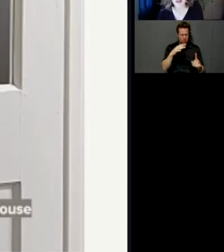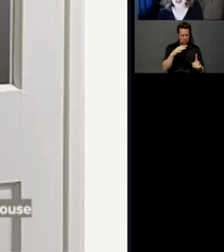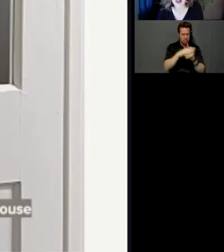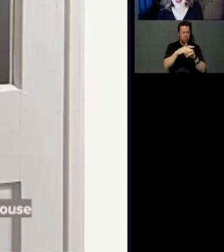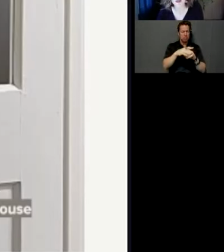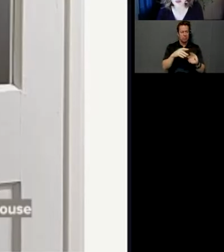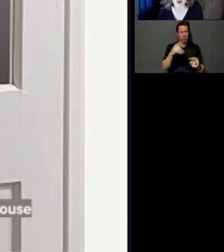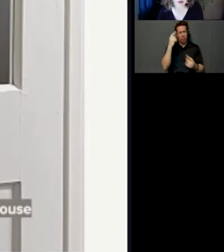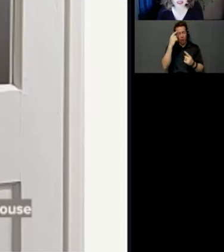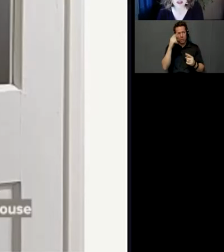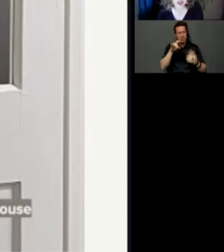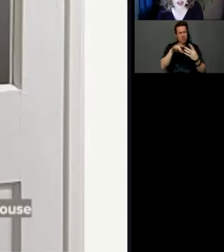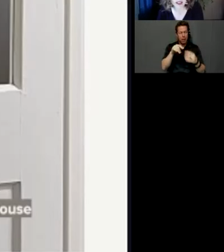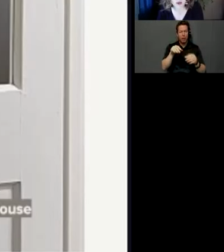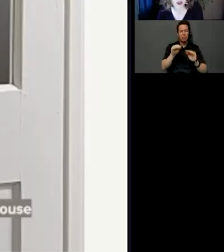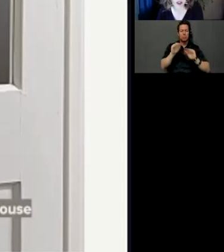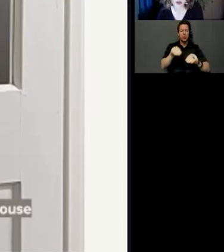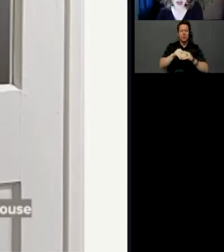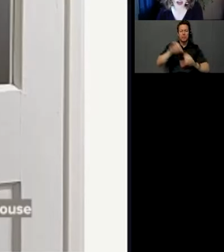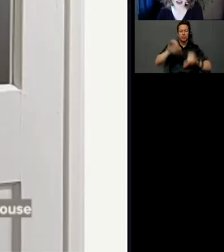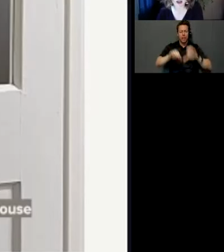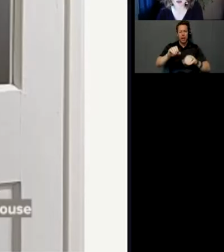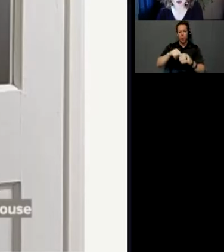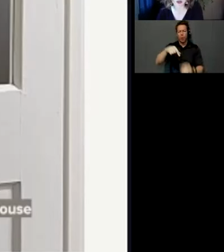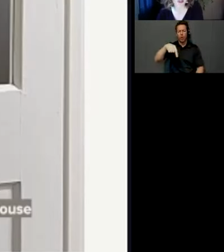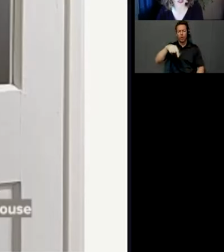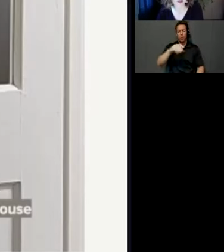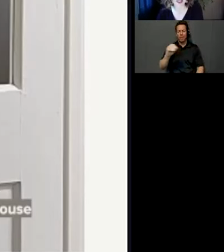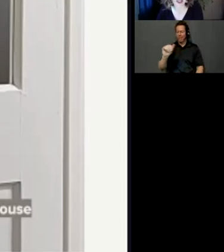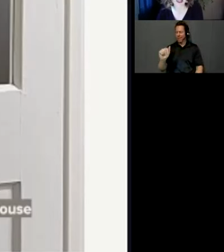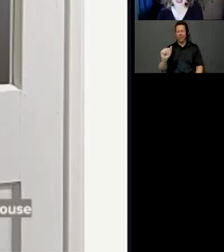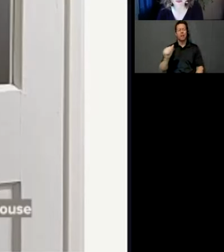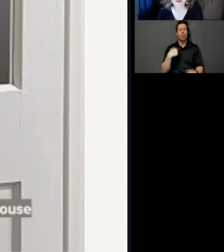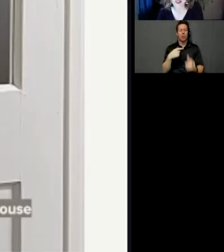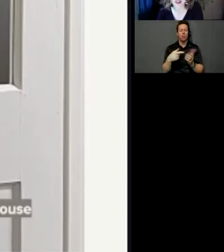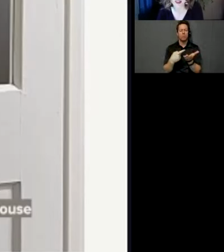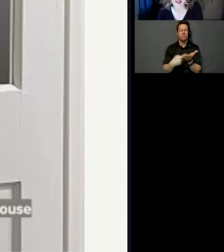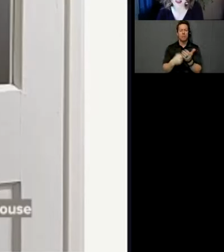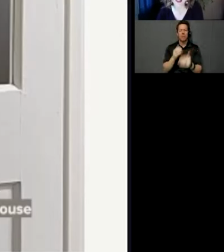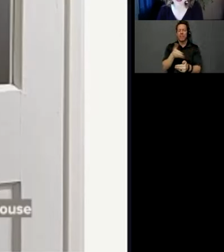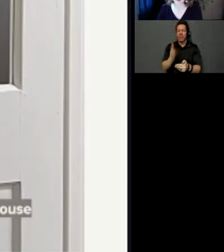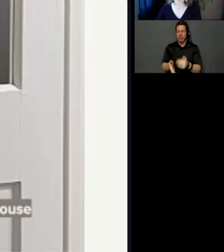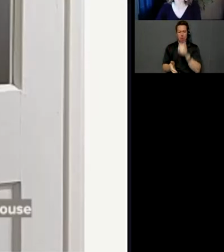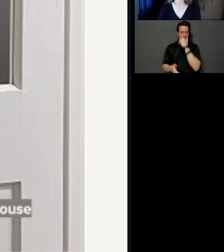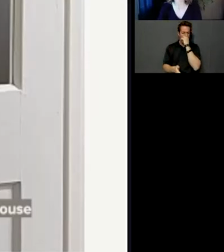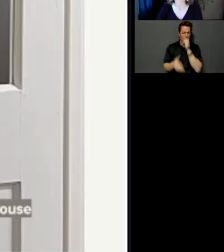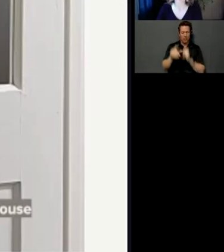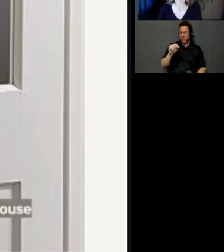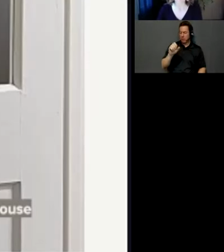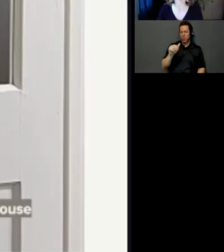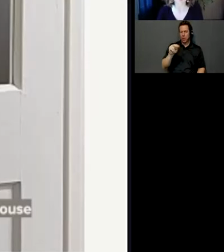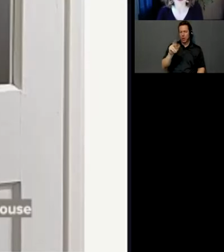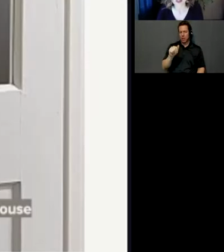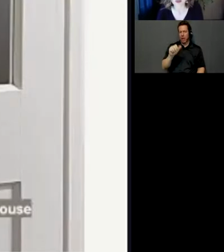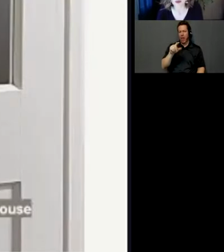you have, just pop them into the chat or the Q&A and we will address them at the end. Tania Alvarez is a